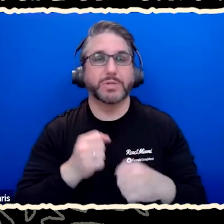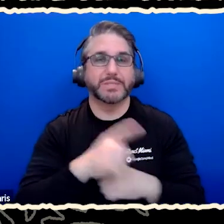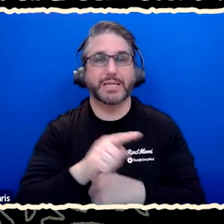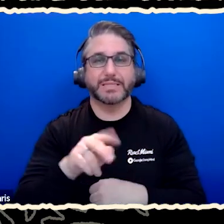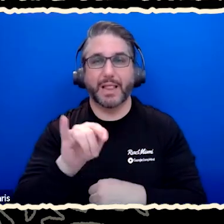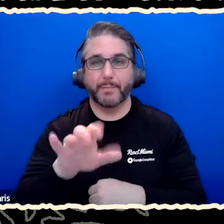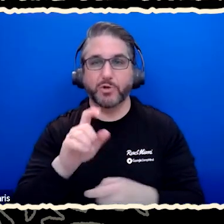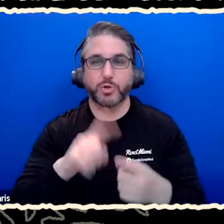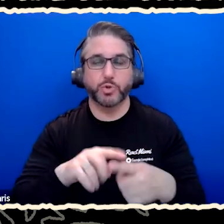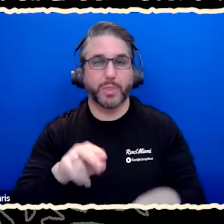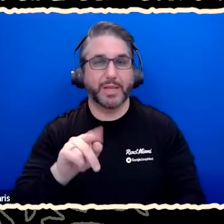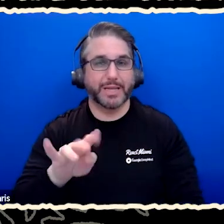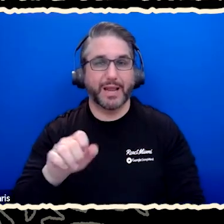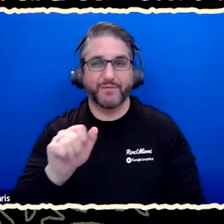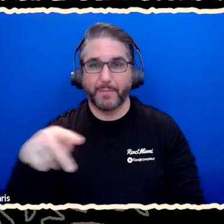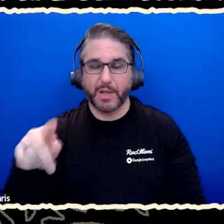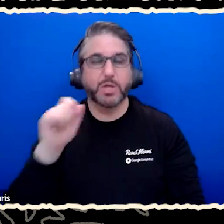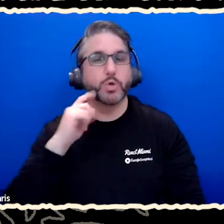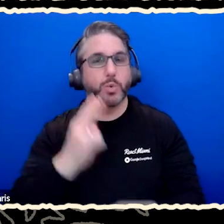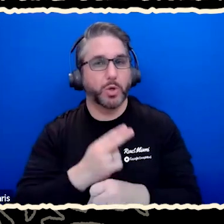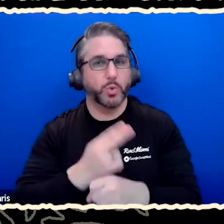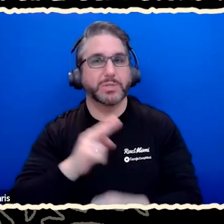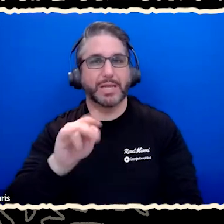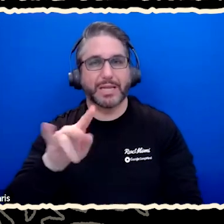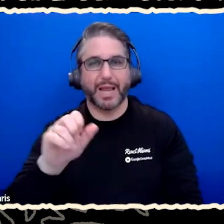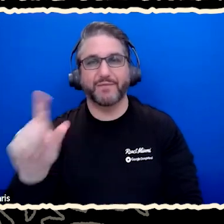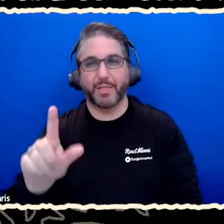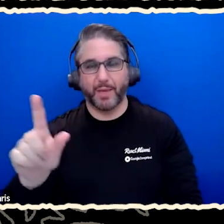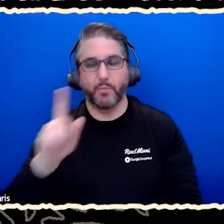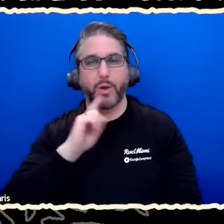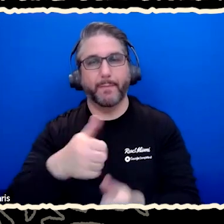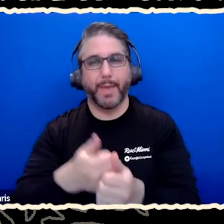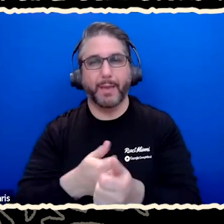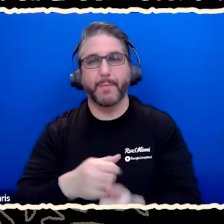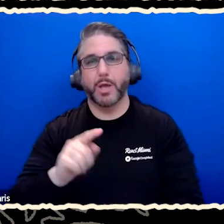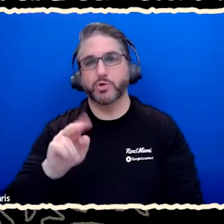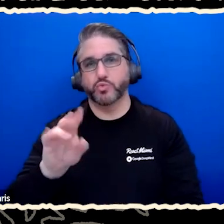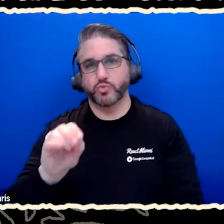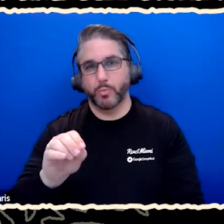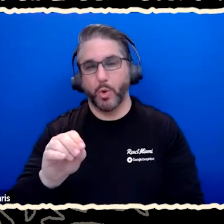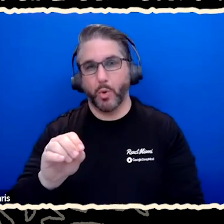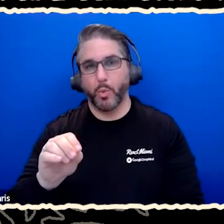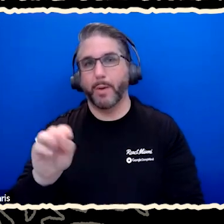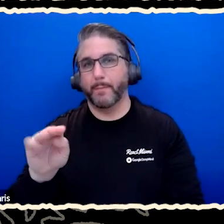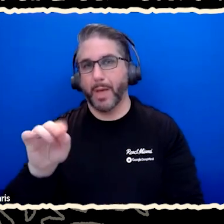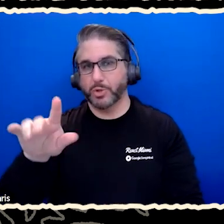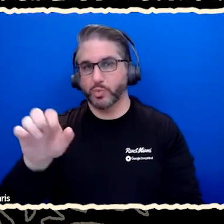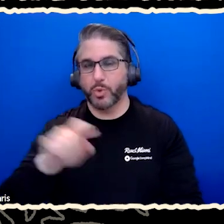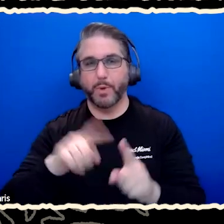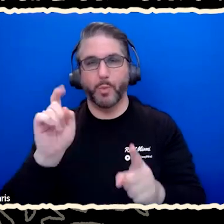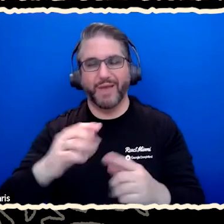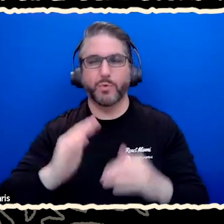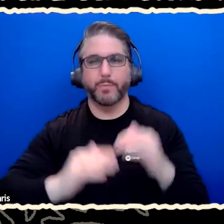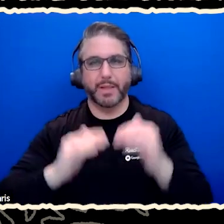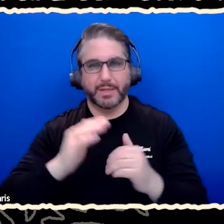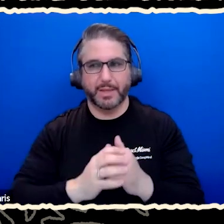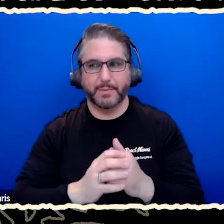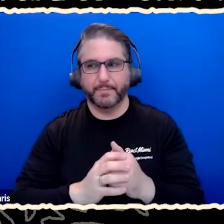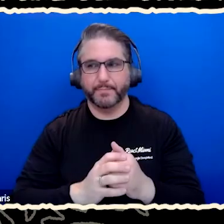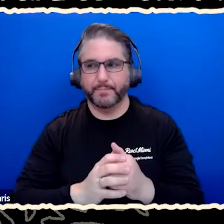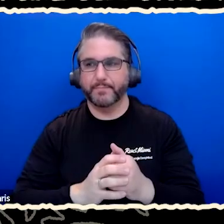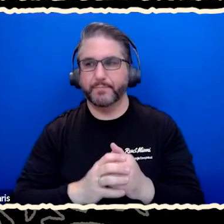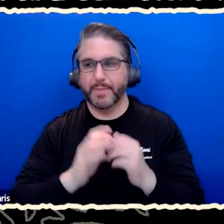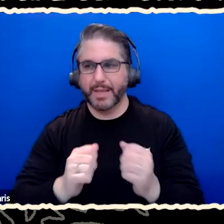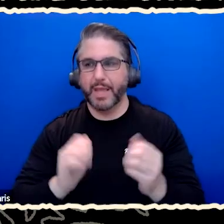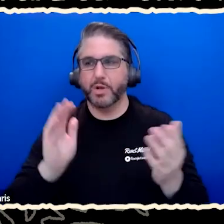application? This could certainly be done with a native library backed by a Turbo module, but you need to build it. Such design could resemble